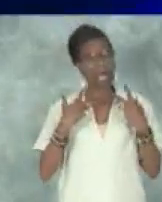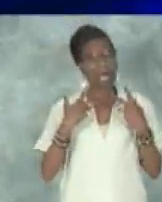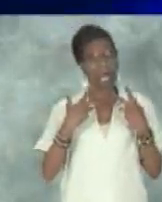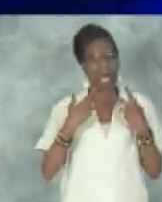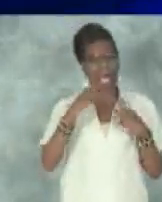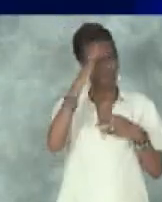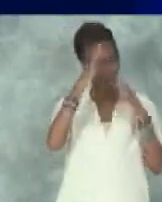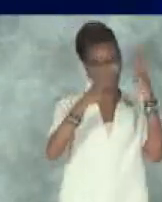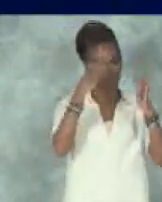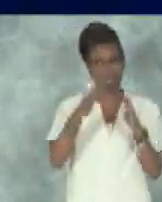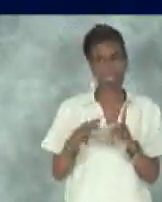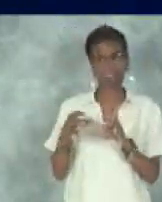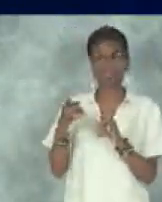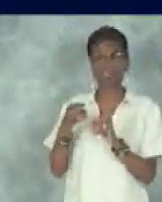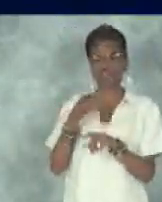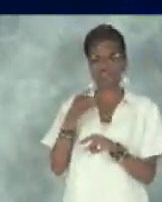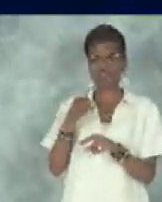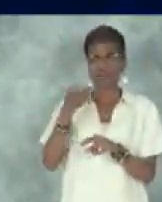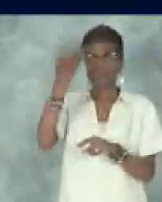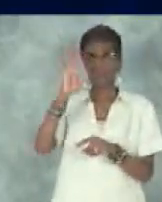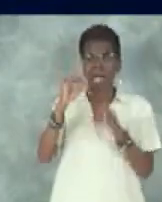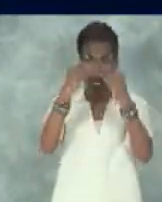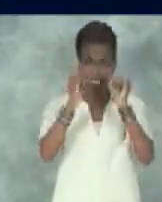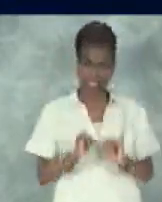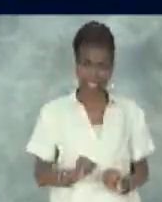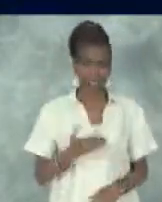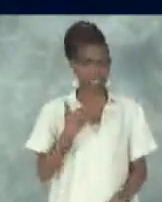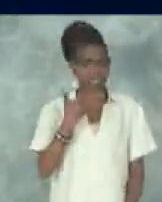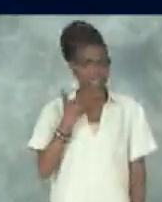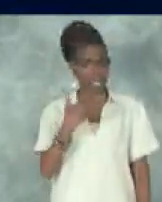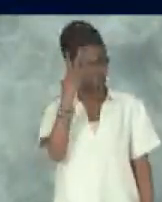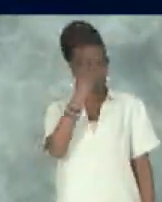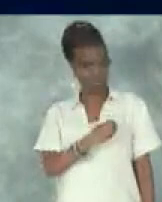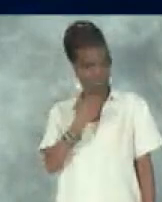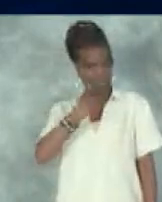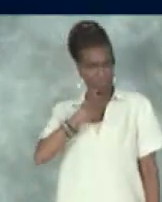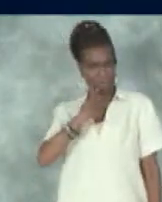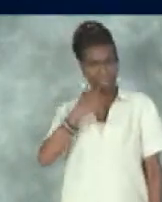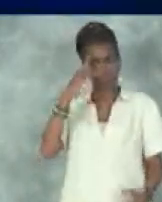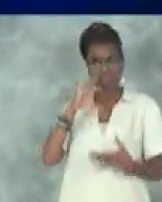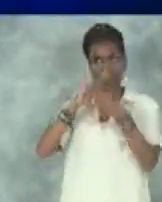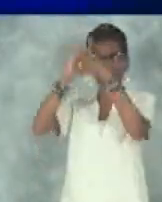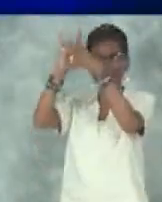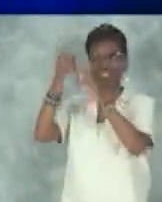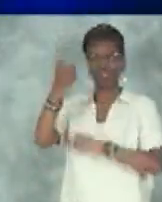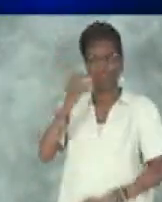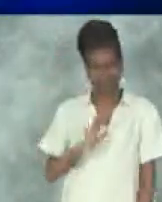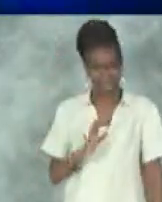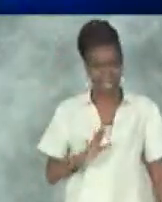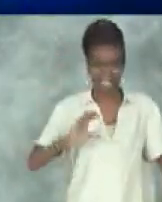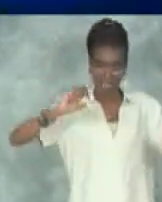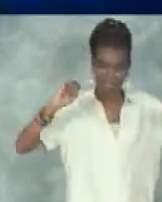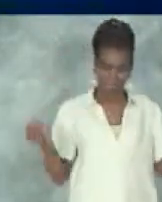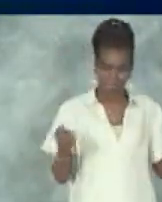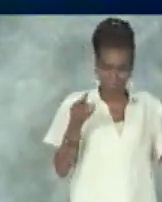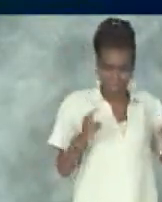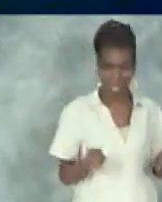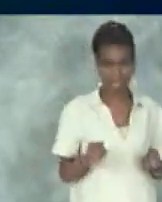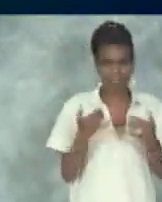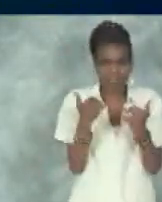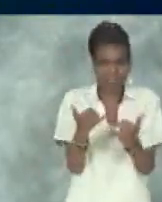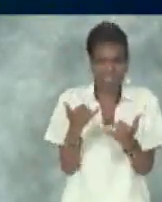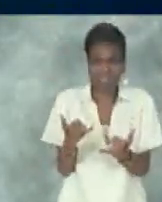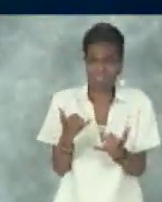God's image. Looking in the mirror and being confident that there's nothing that will happen today that me and God